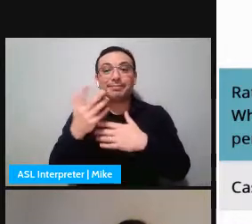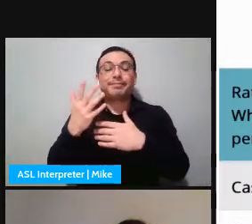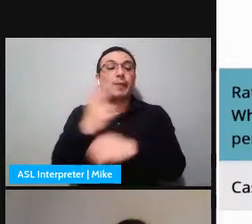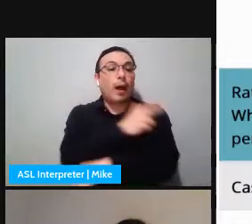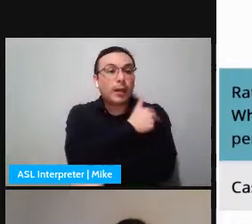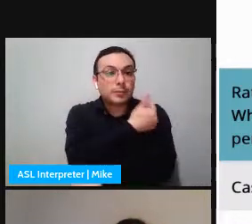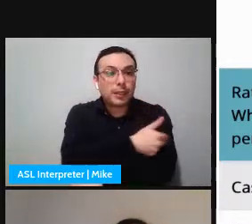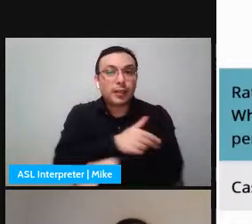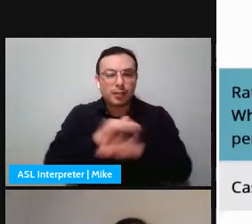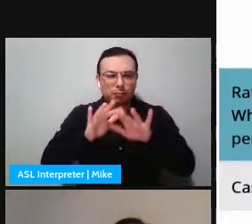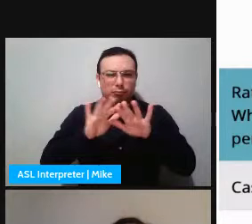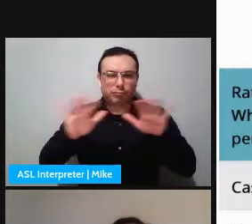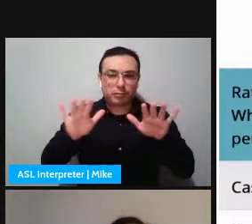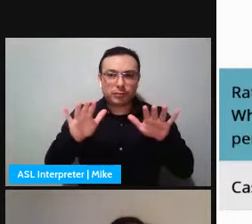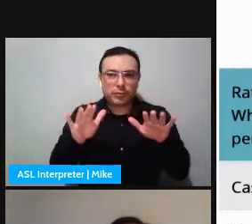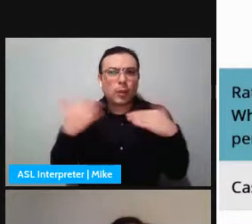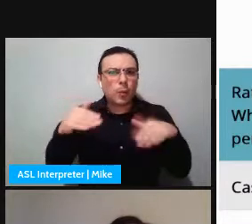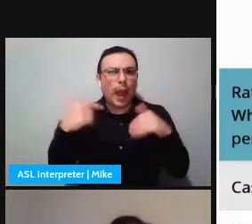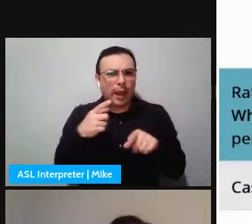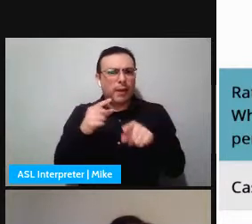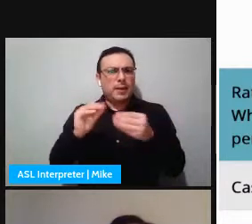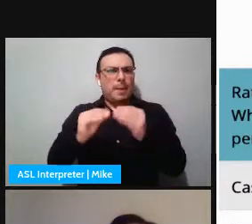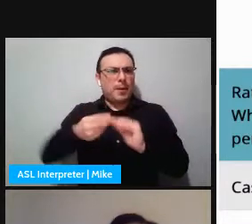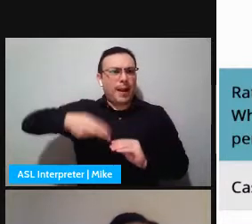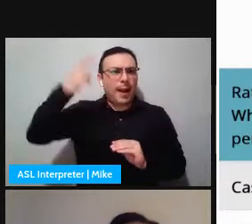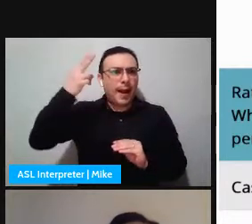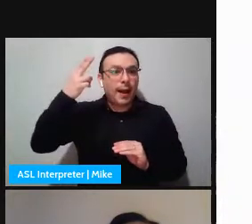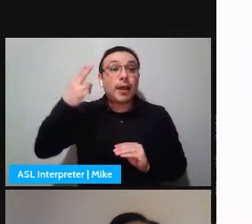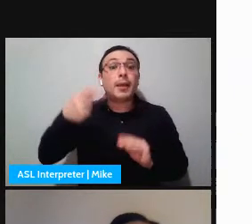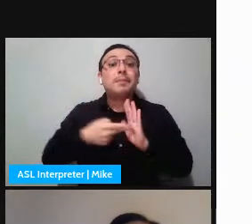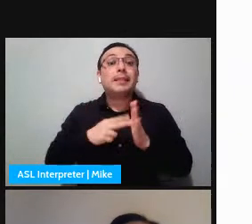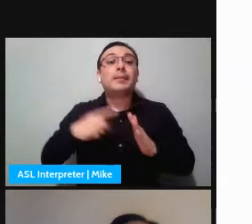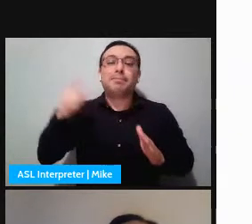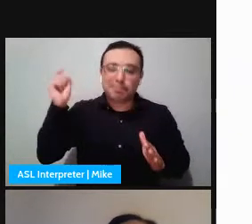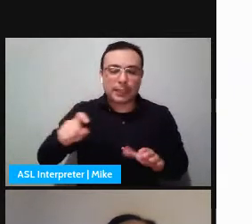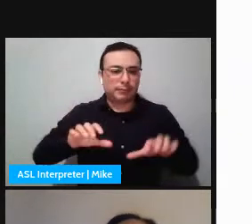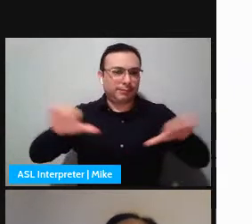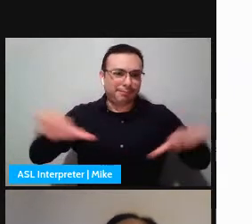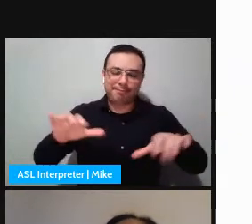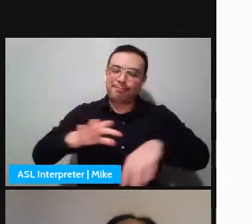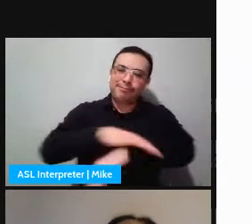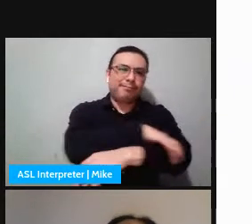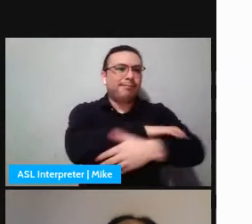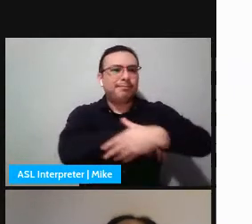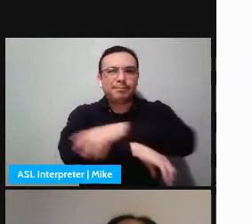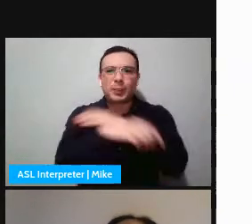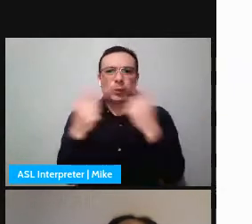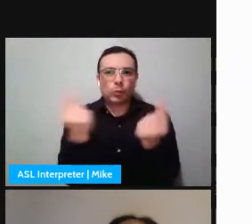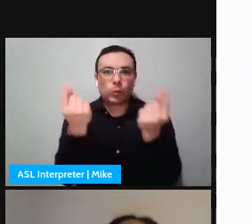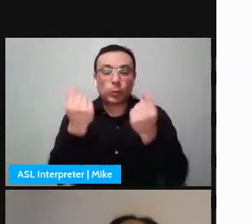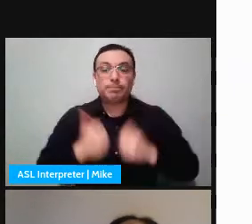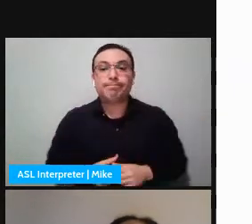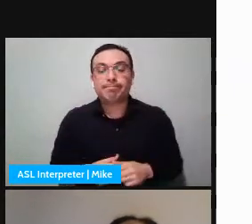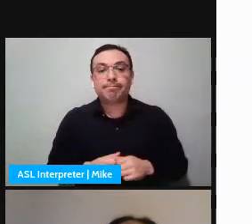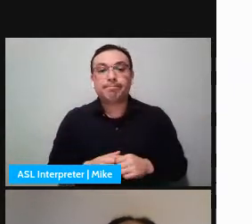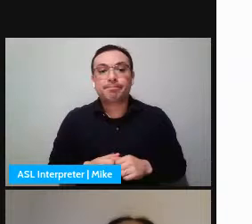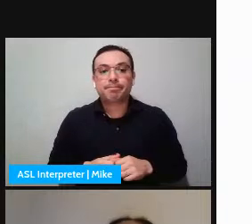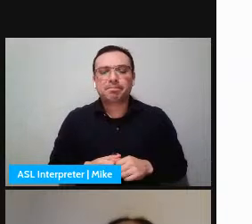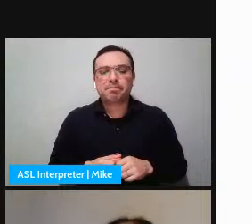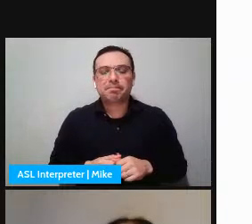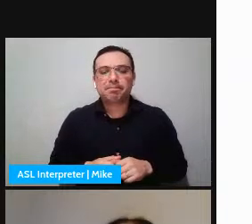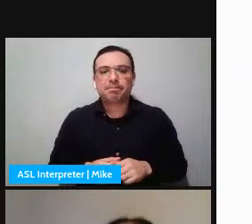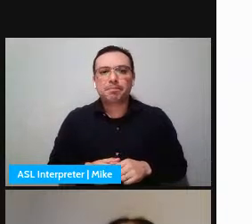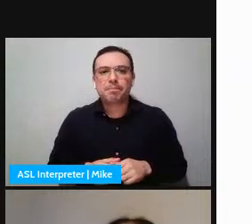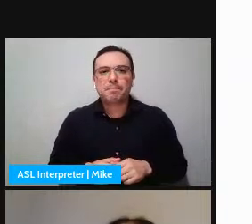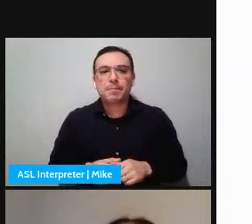us to arms to say we've got to do something about this situation. I always like to take a moment to talk about kind